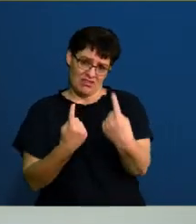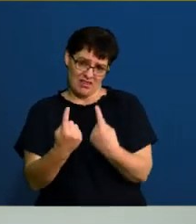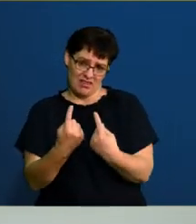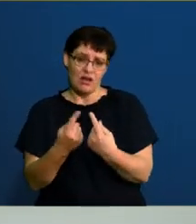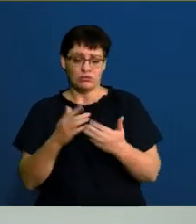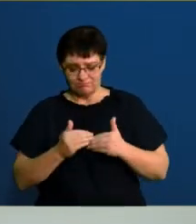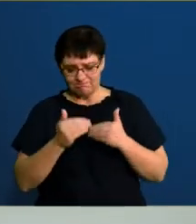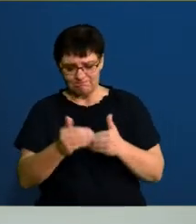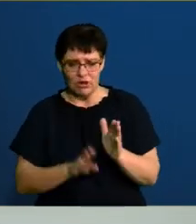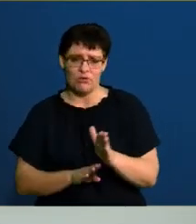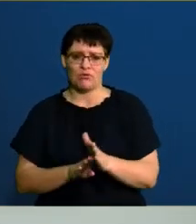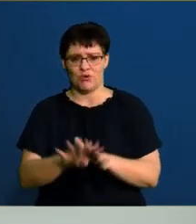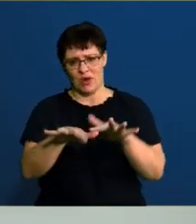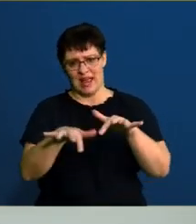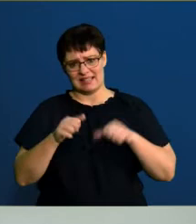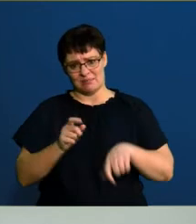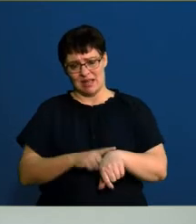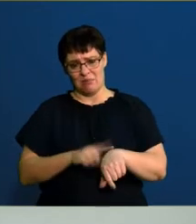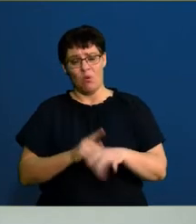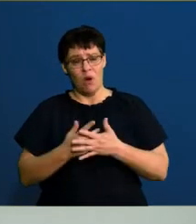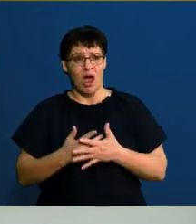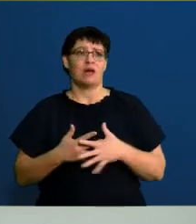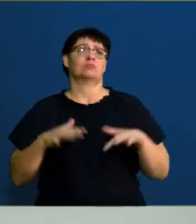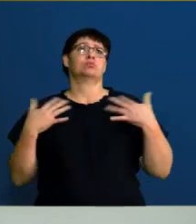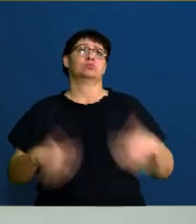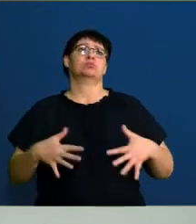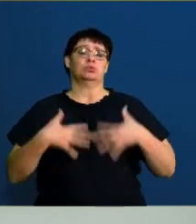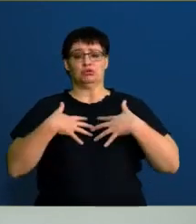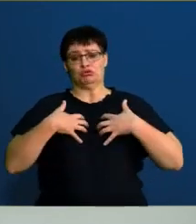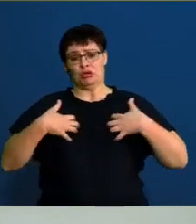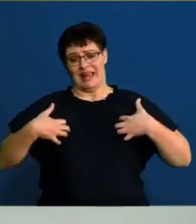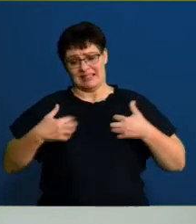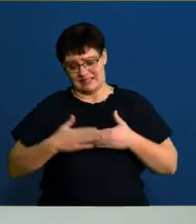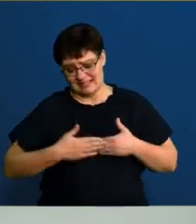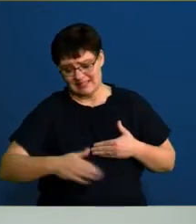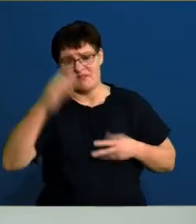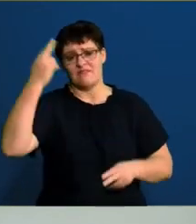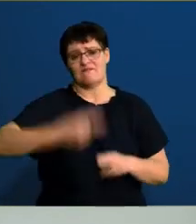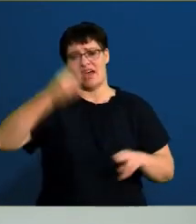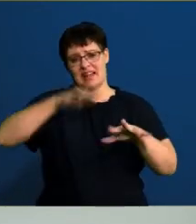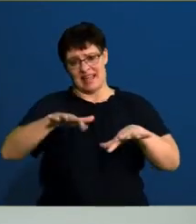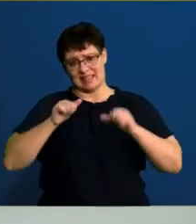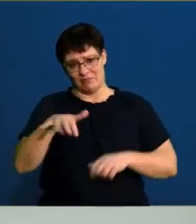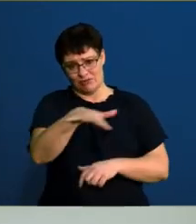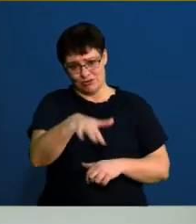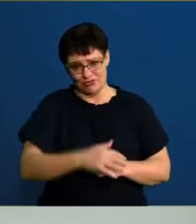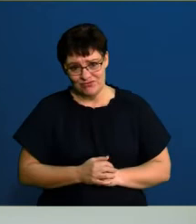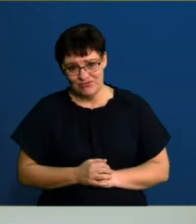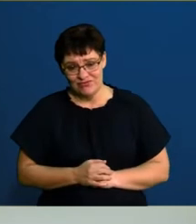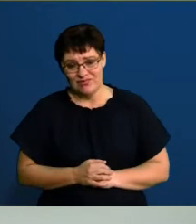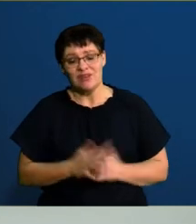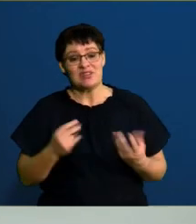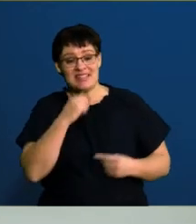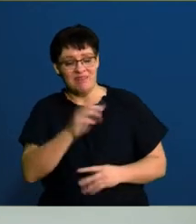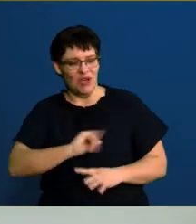this phase of the year that's hectic and full of stress for the last final exam for you guys. So with that said, let's